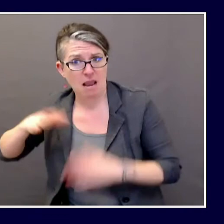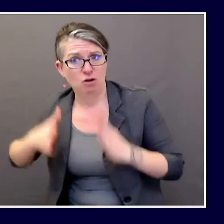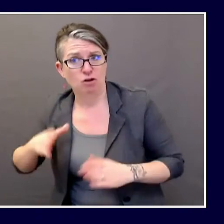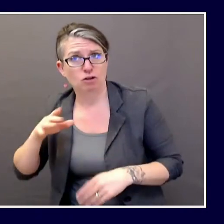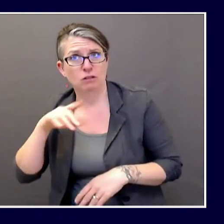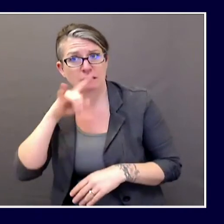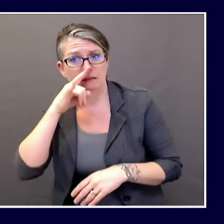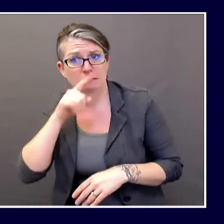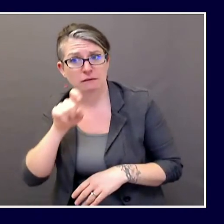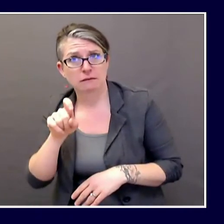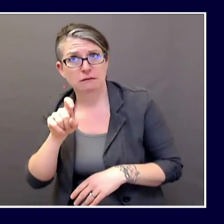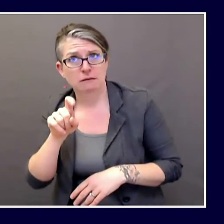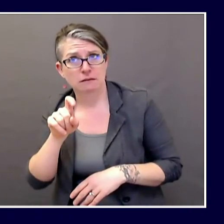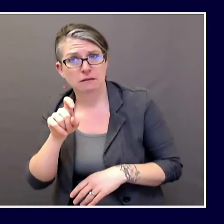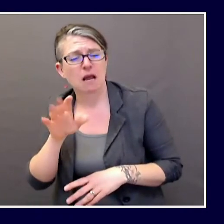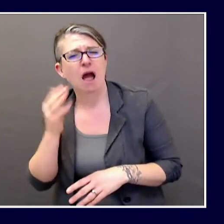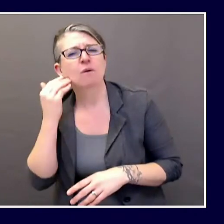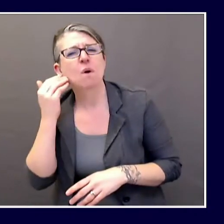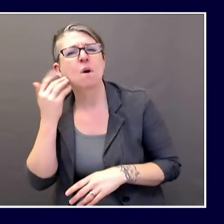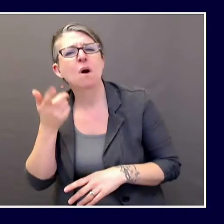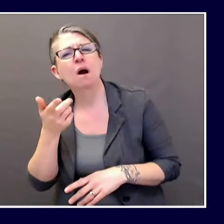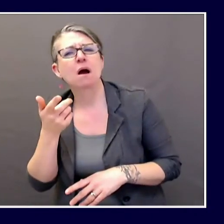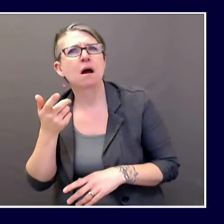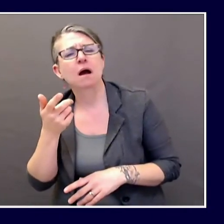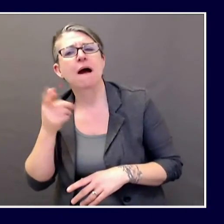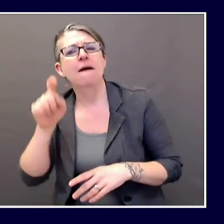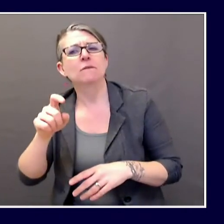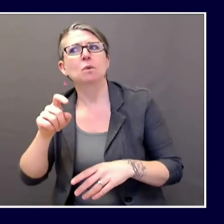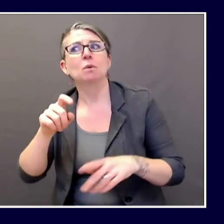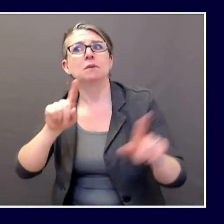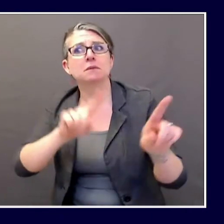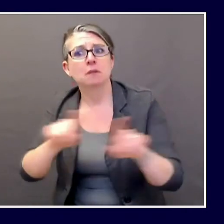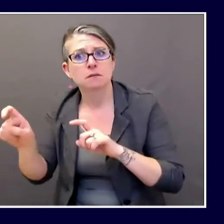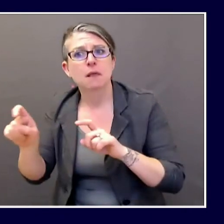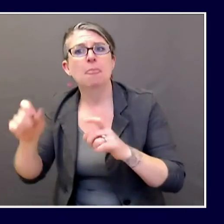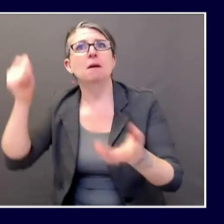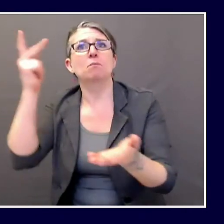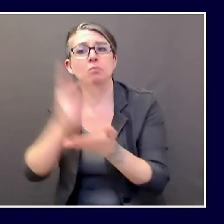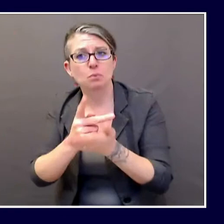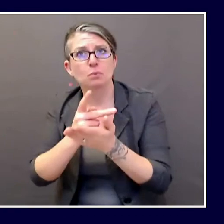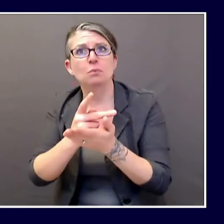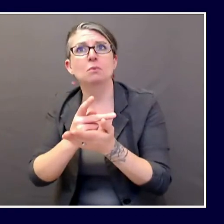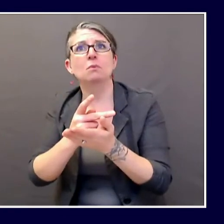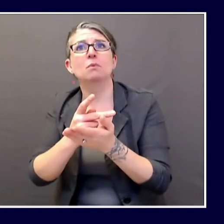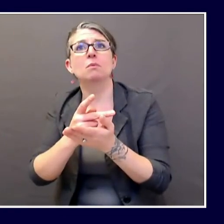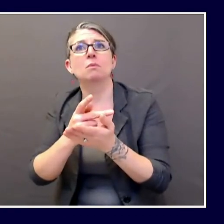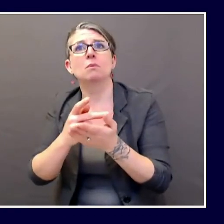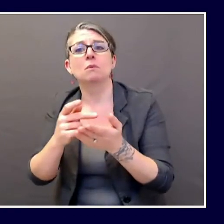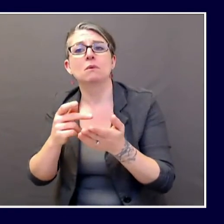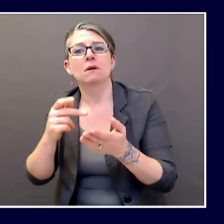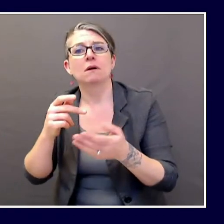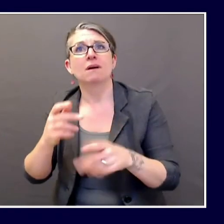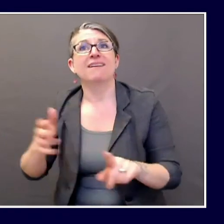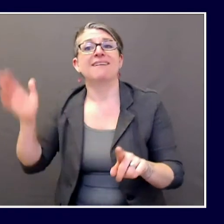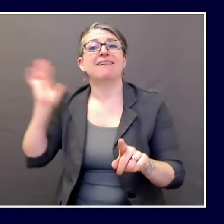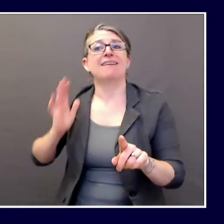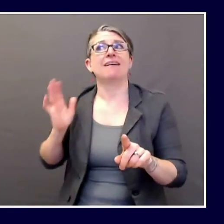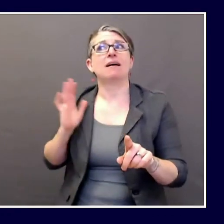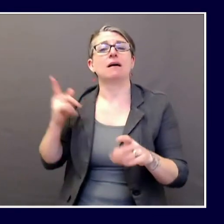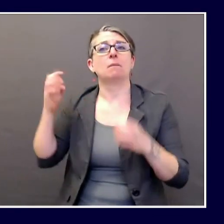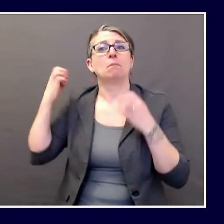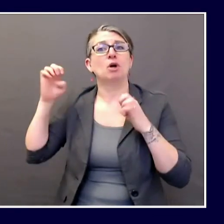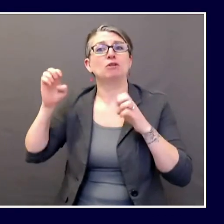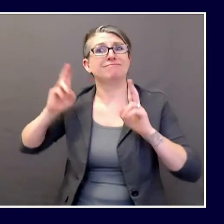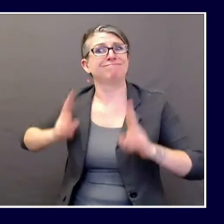up, at least, for adults. Do you think maybe children theoretically could be vaccinated before going